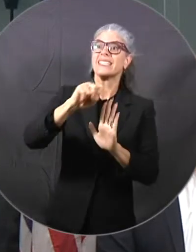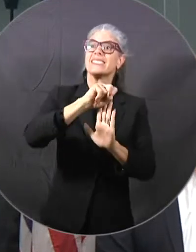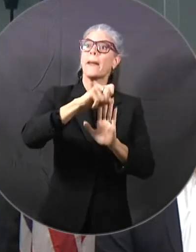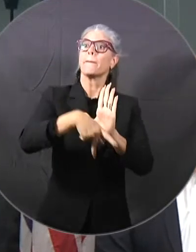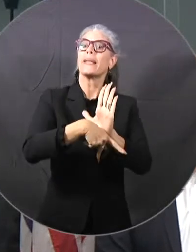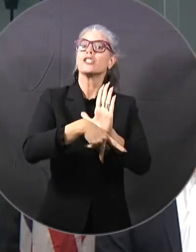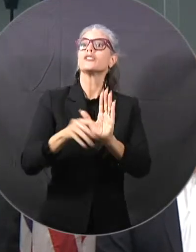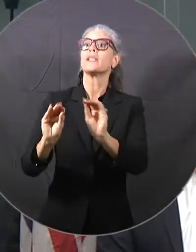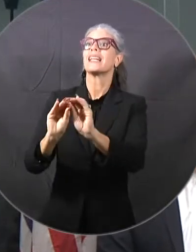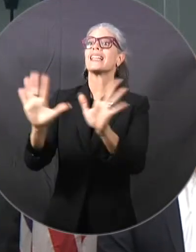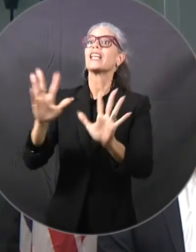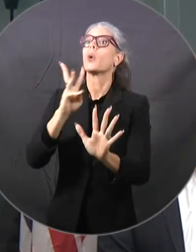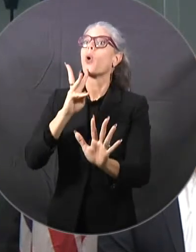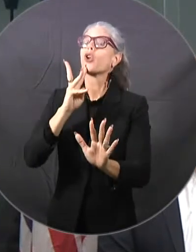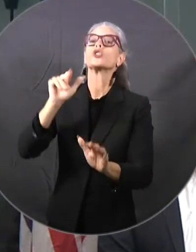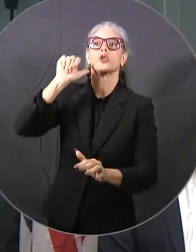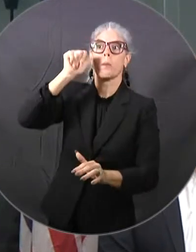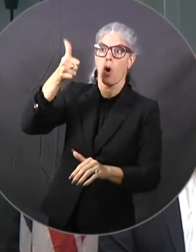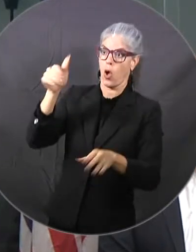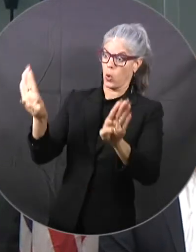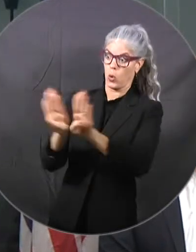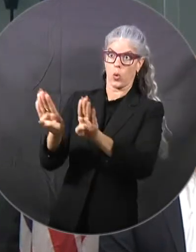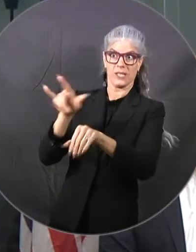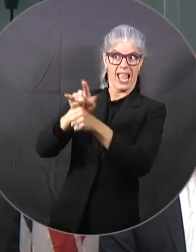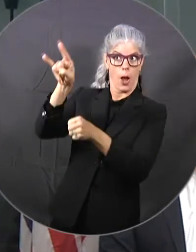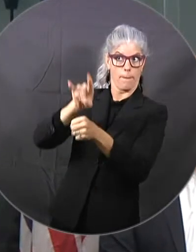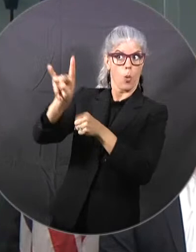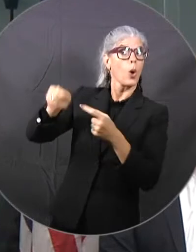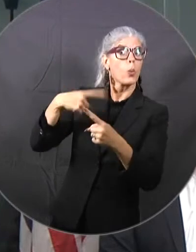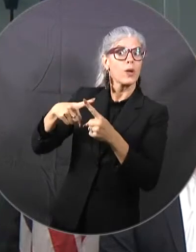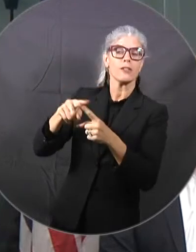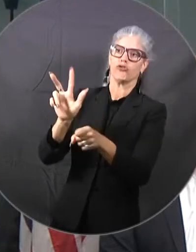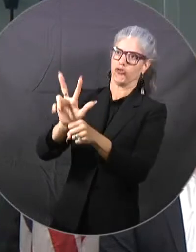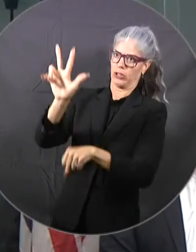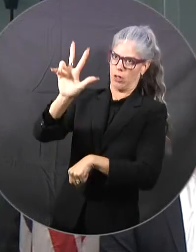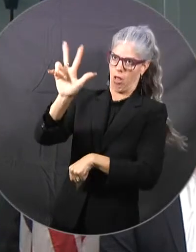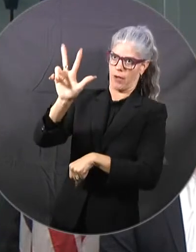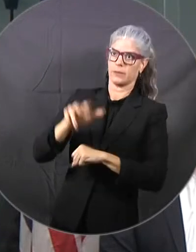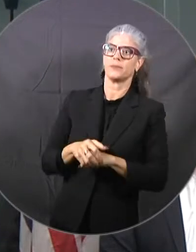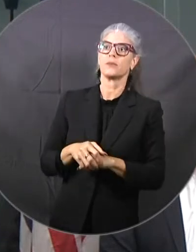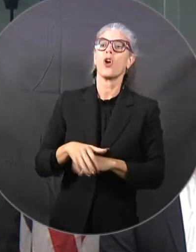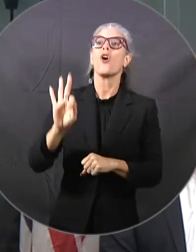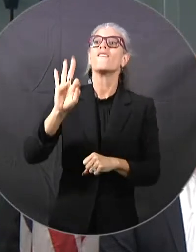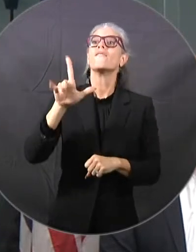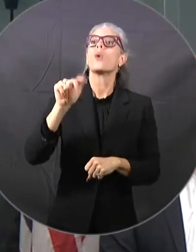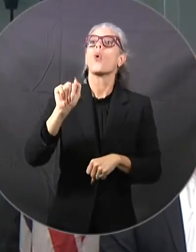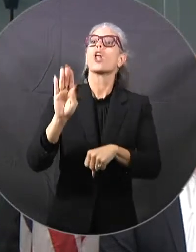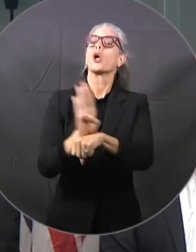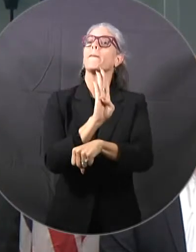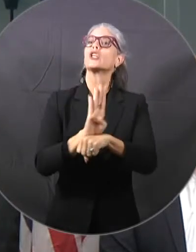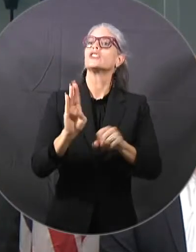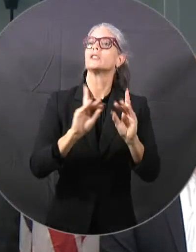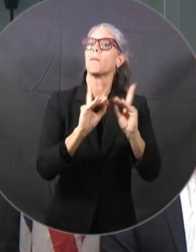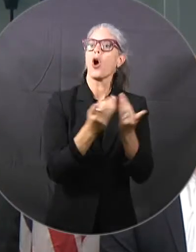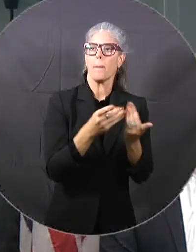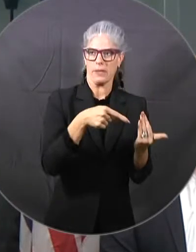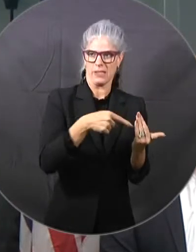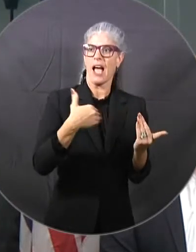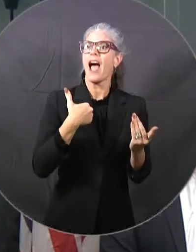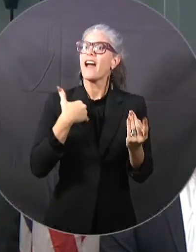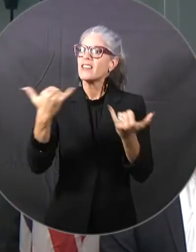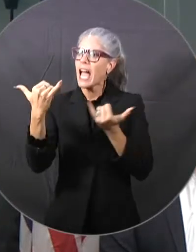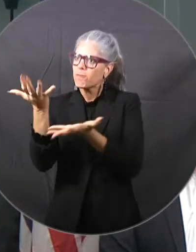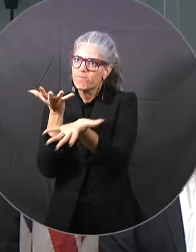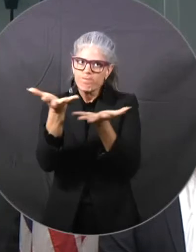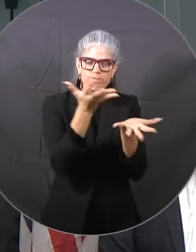Tomorrow. Florida Commerce has also been coordinating resources, and they're having regular calls with private sector partners to make sure that